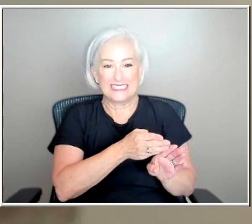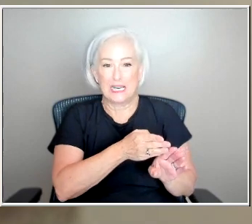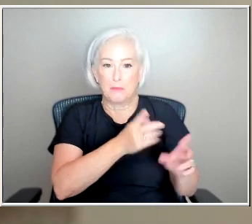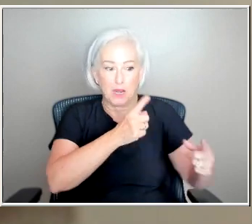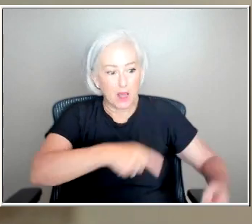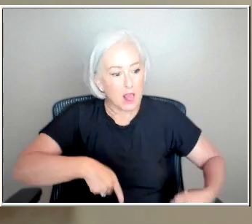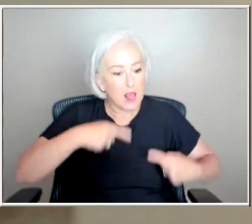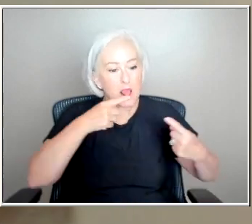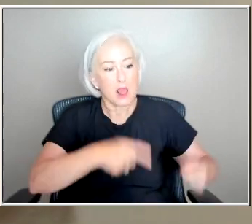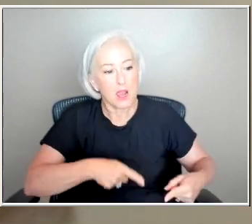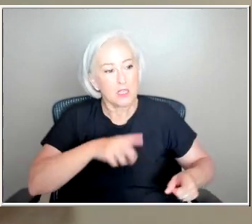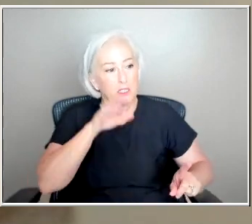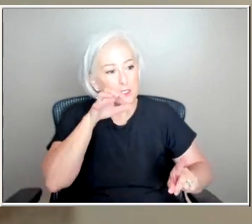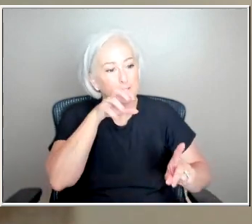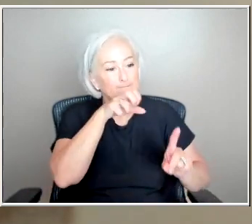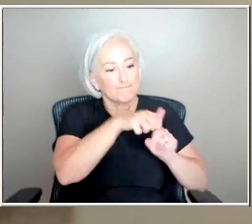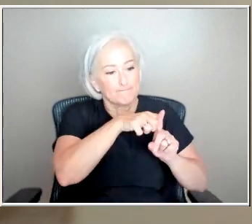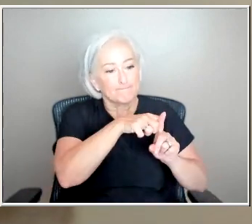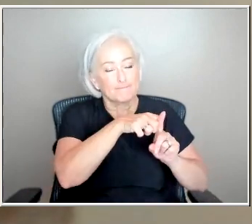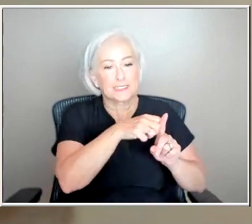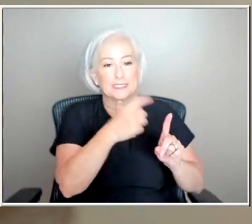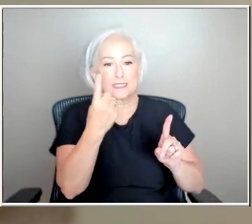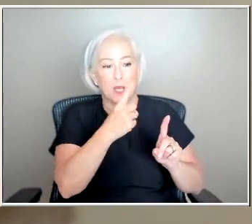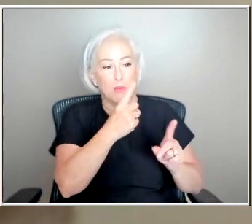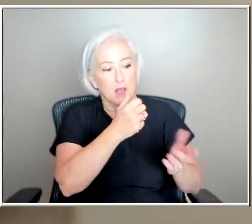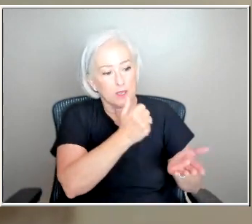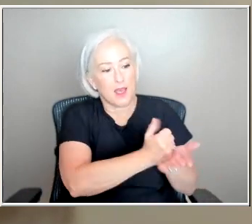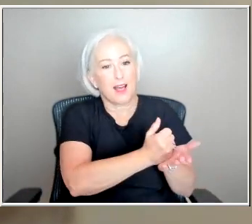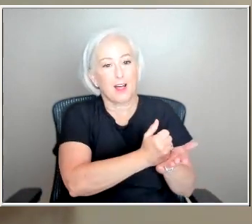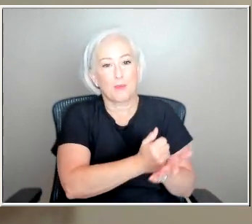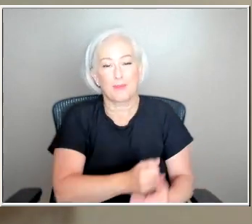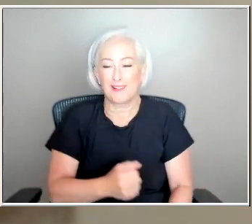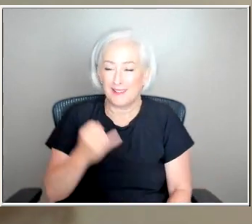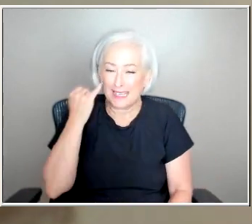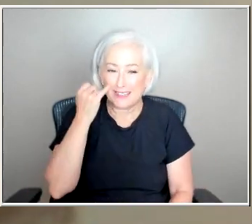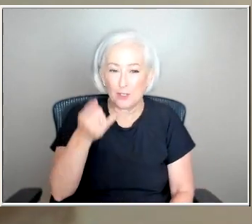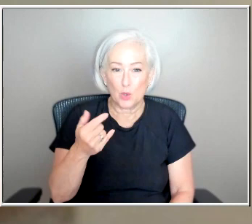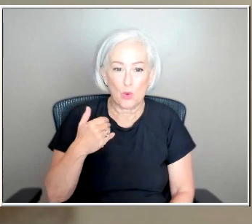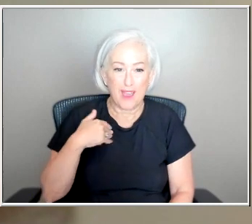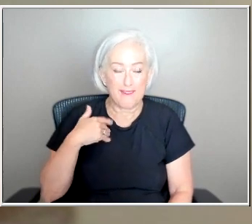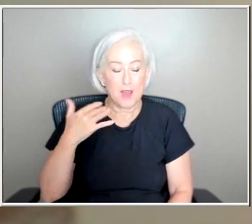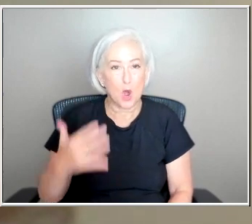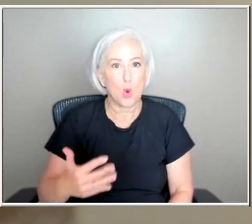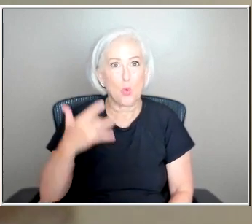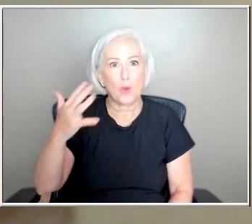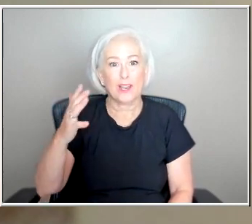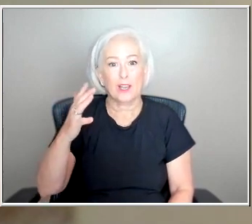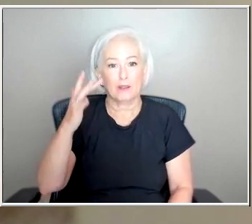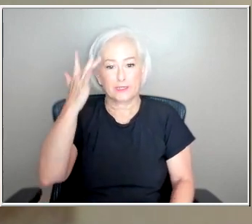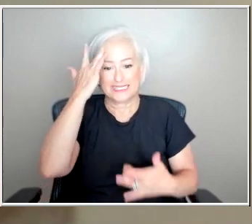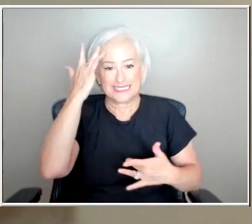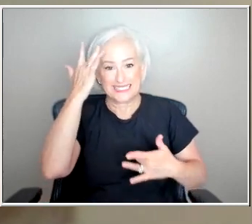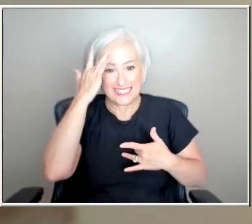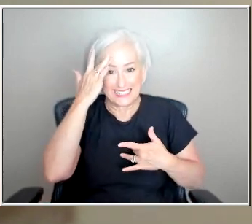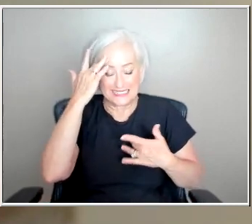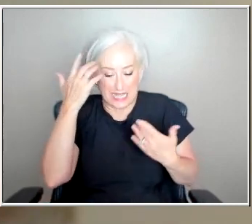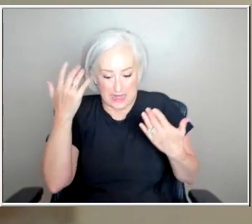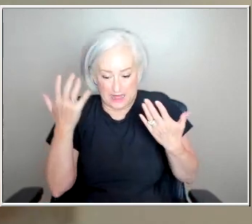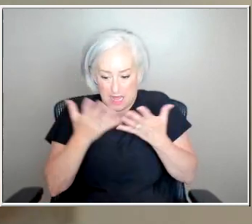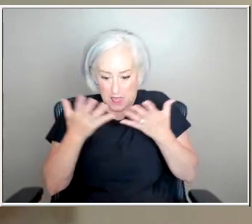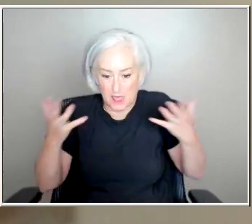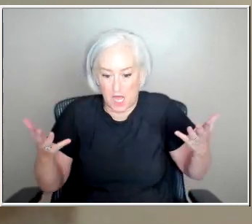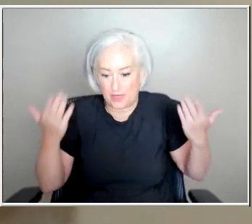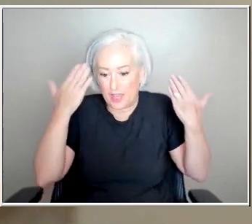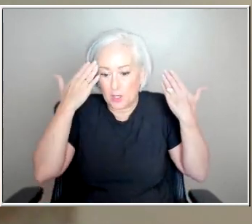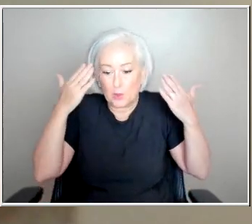to track down a provider. And when you have a rare condition like this and there's so much that's unknown, you just really need to be able to get in